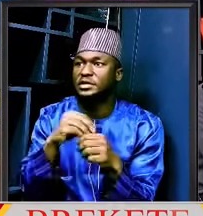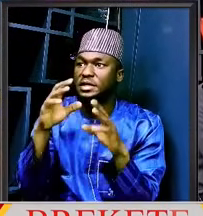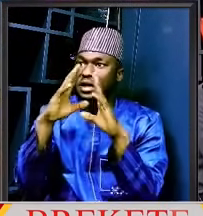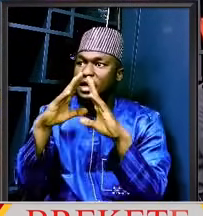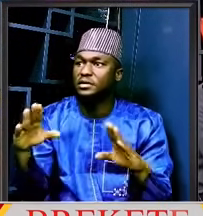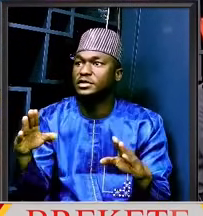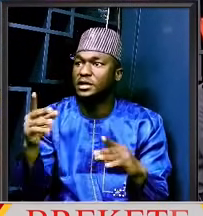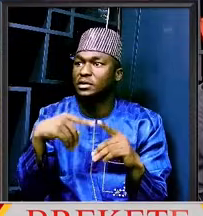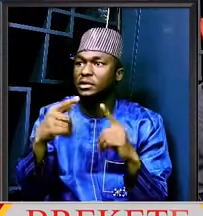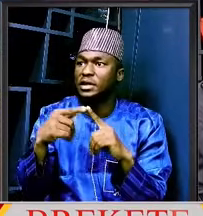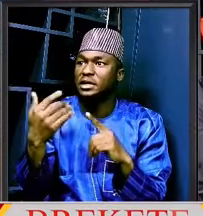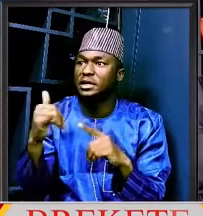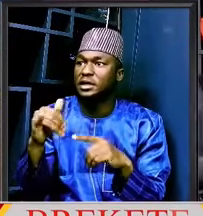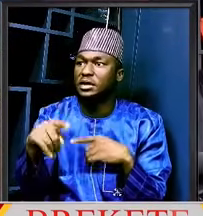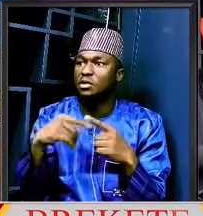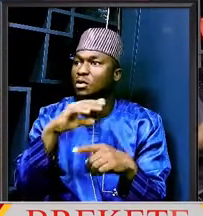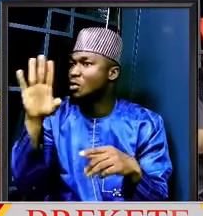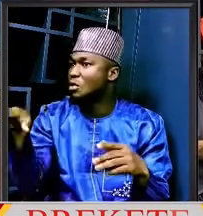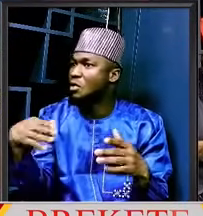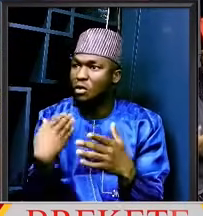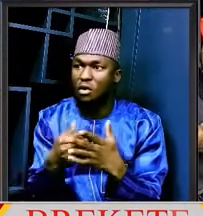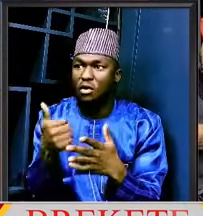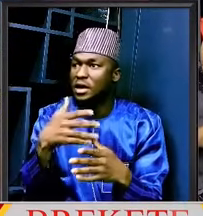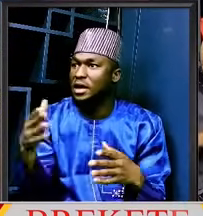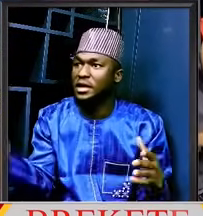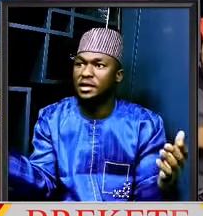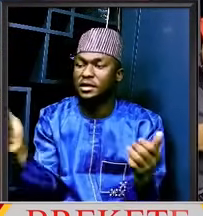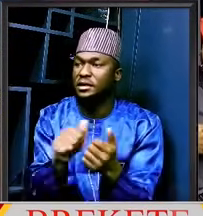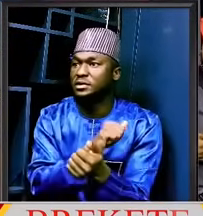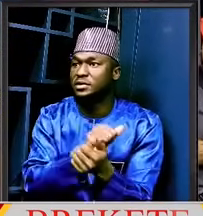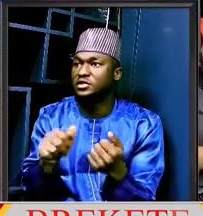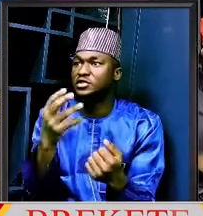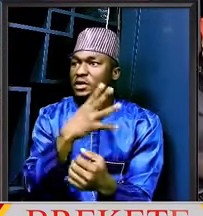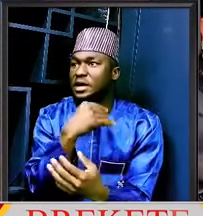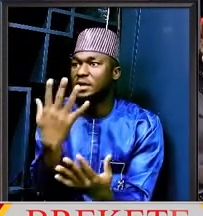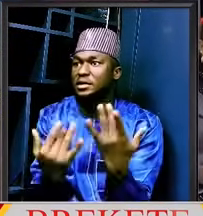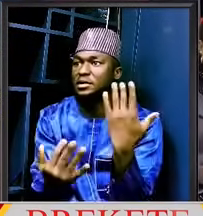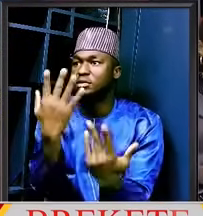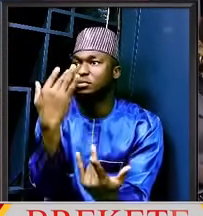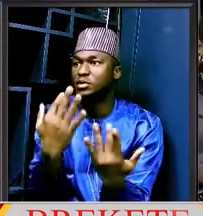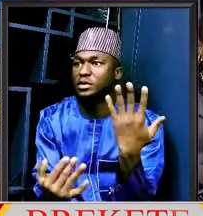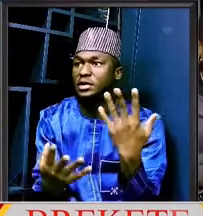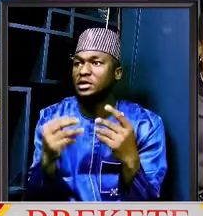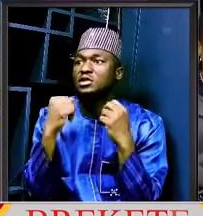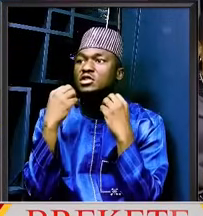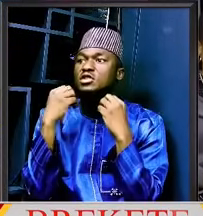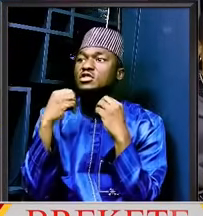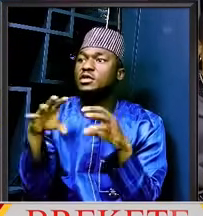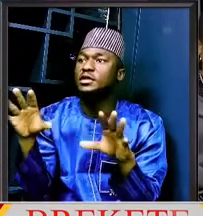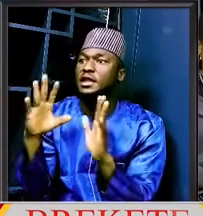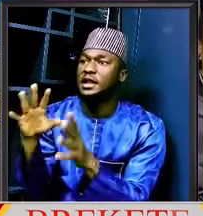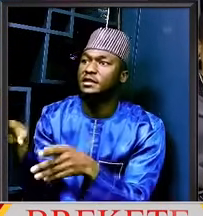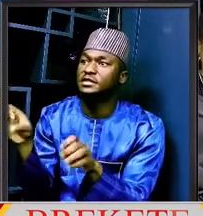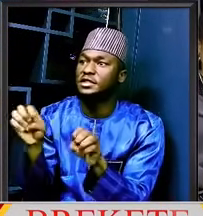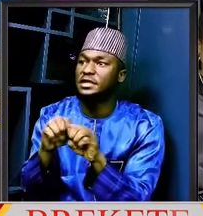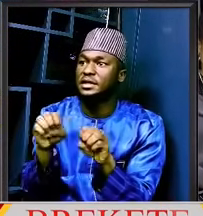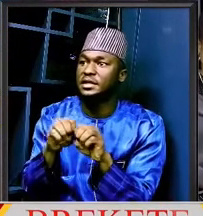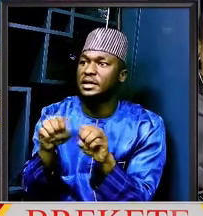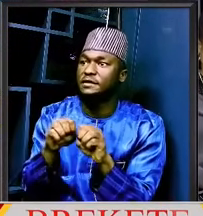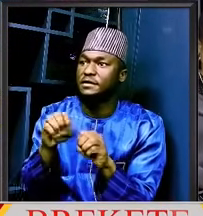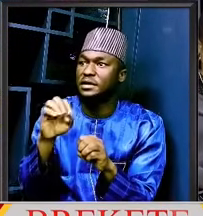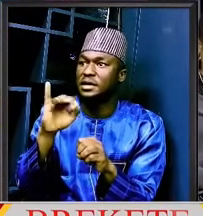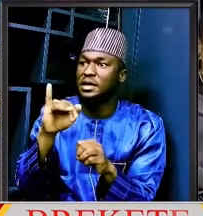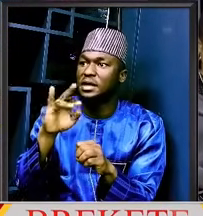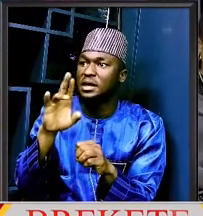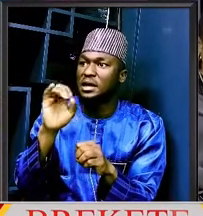they went, everything completely burnt. Destroyed. Destroyed. Everything gone. Even iron being the